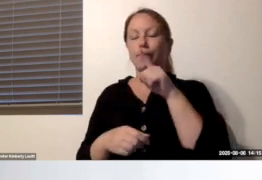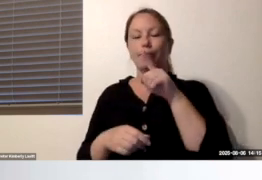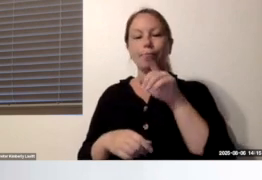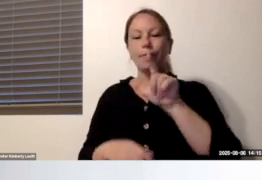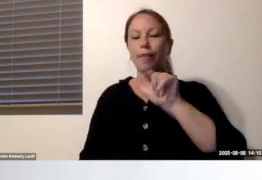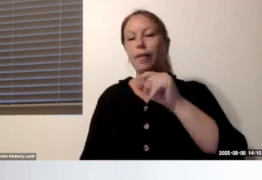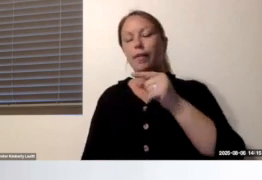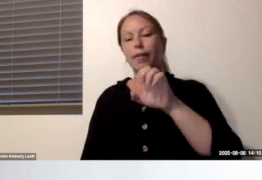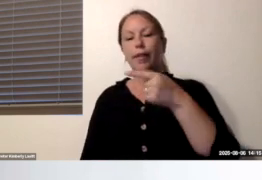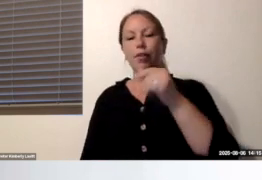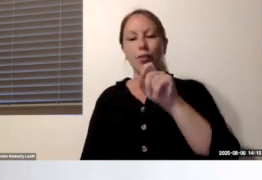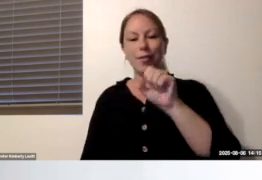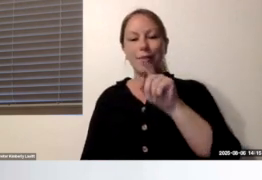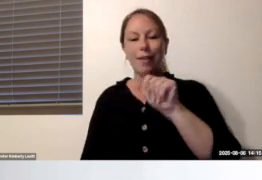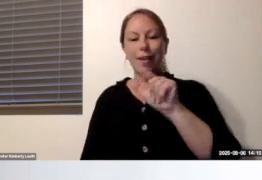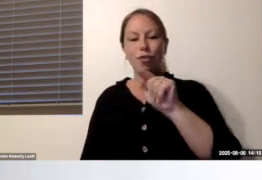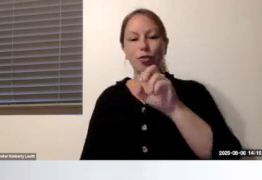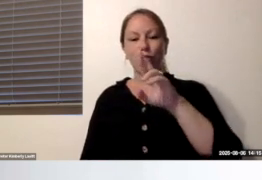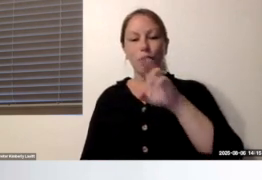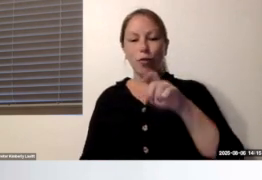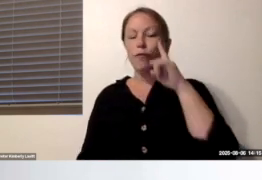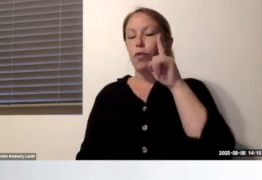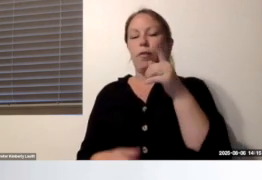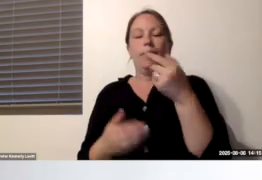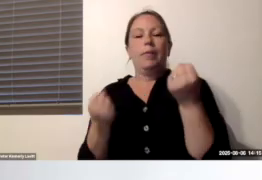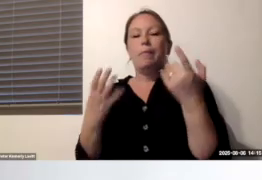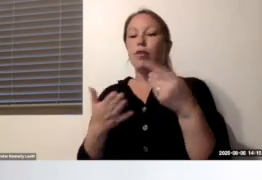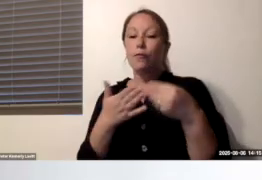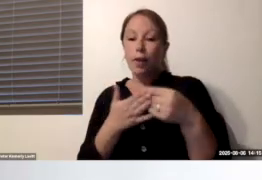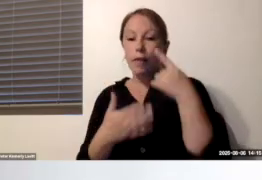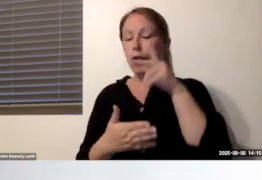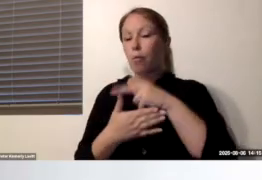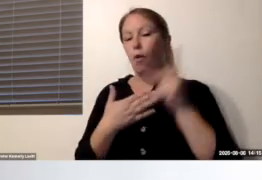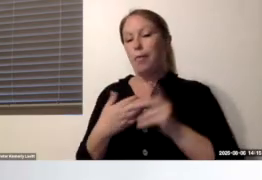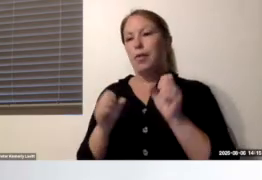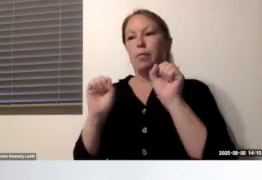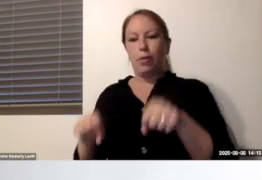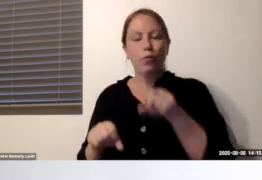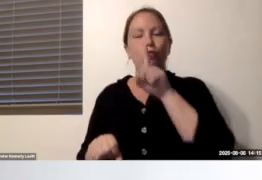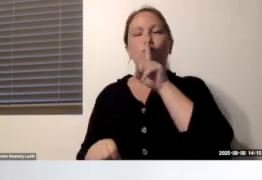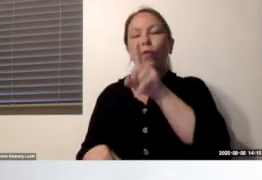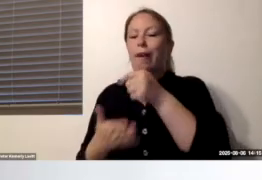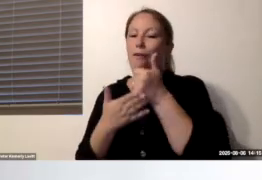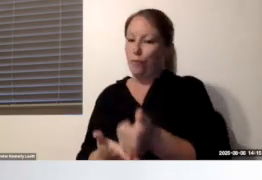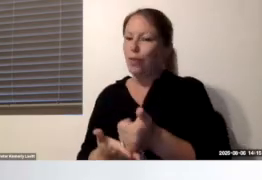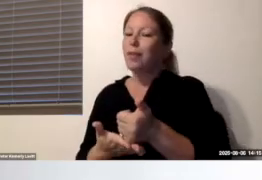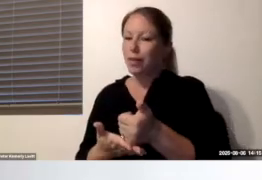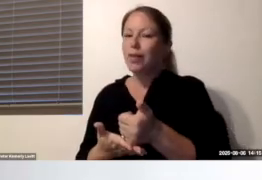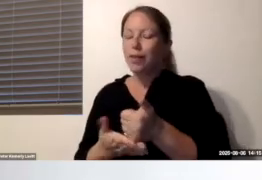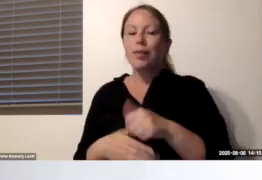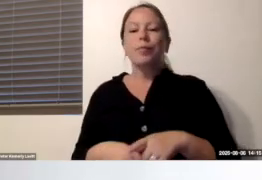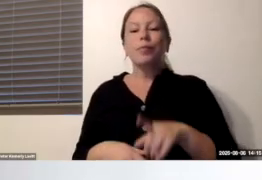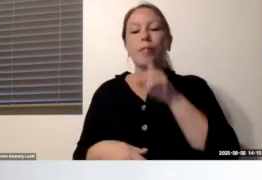pound the pavement to get as much funding as we possibly can for these programs. So that's super helpful, and